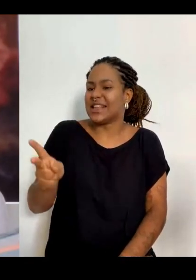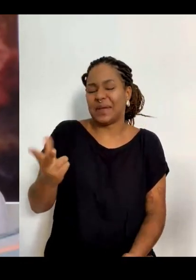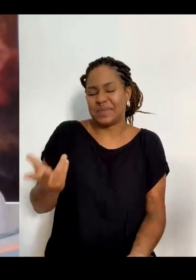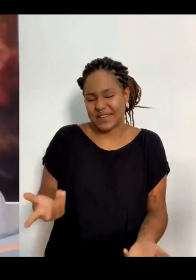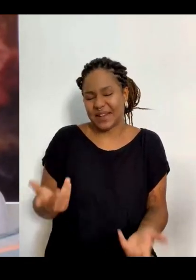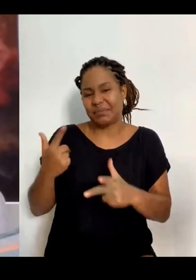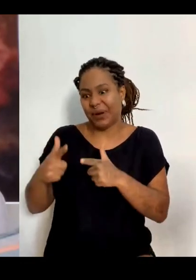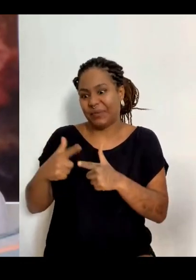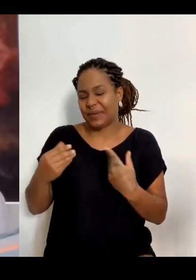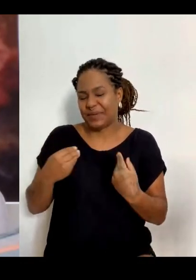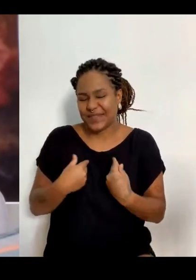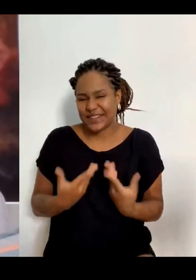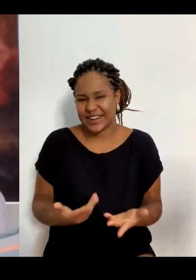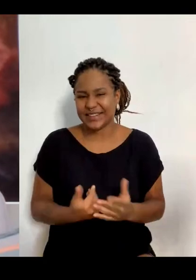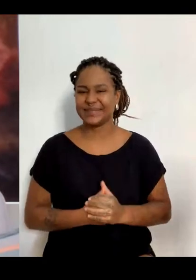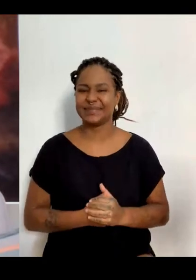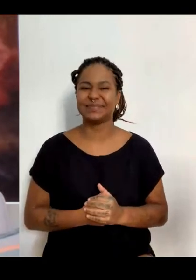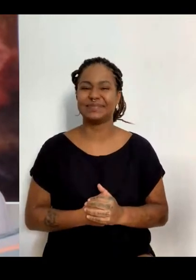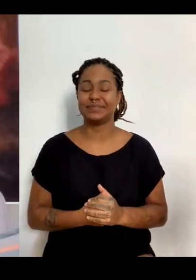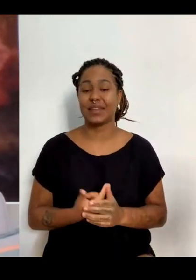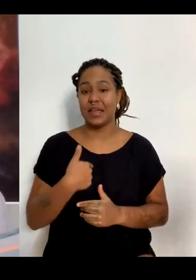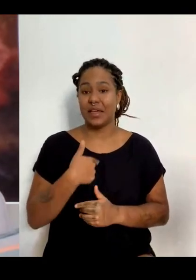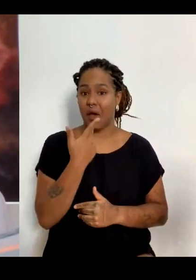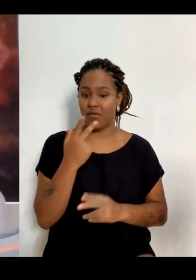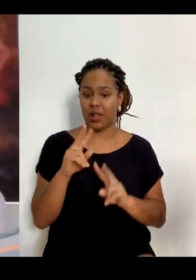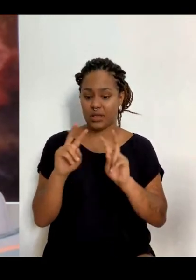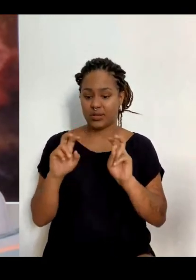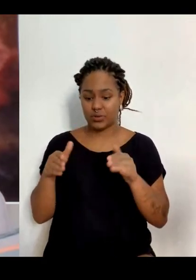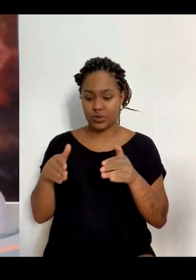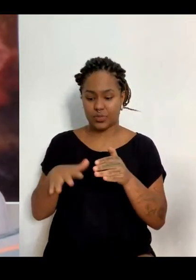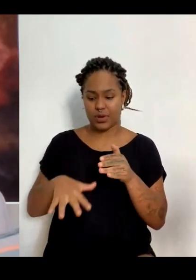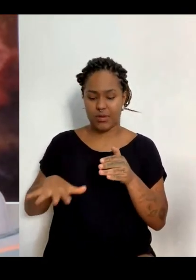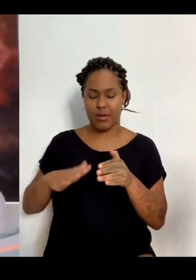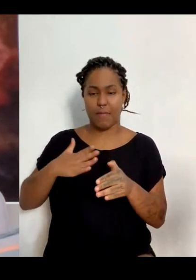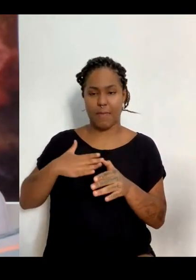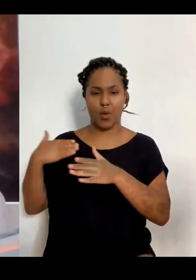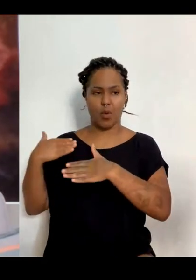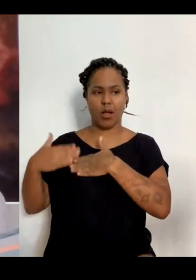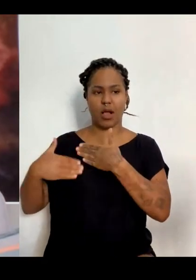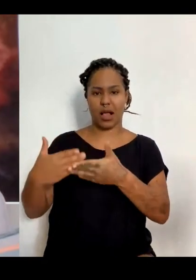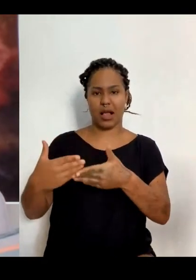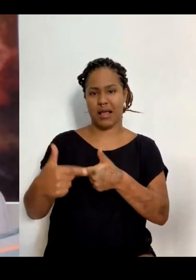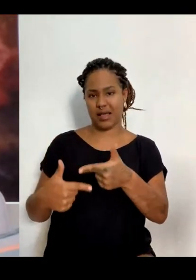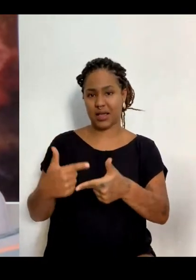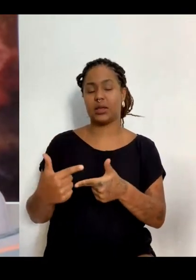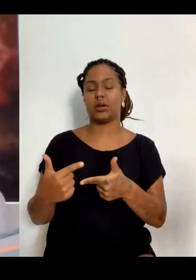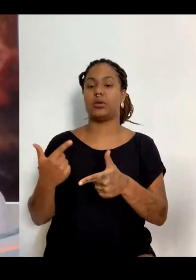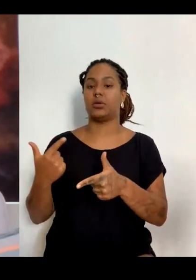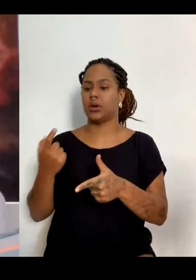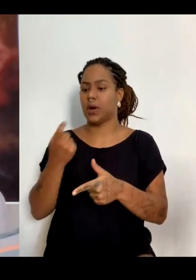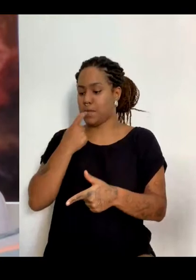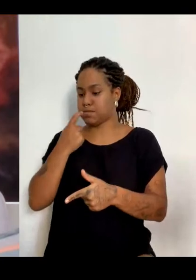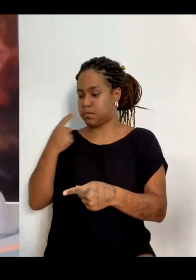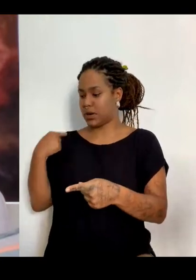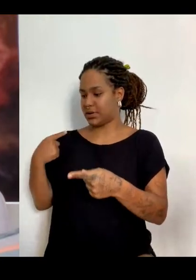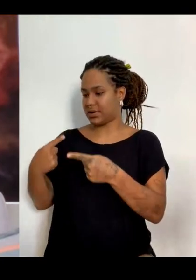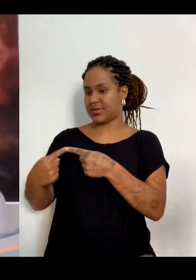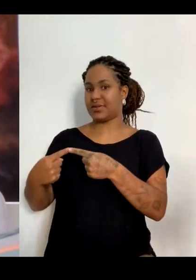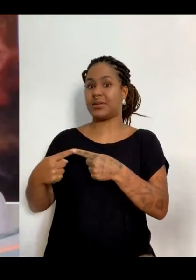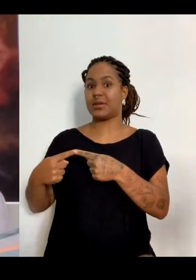has recently come into into focus and also there's been a lot of